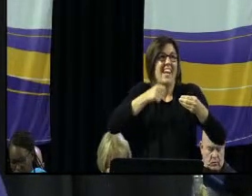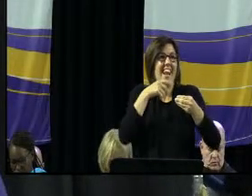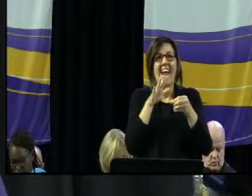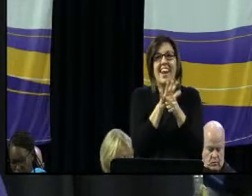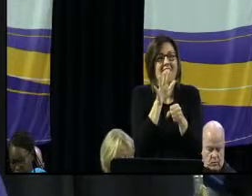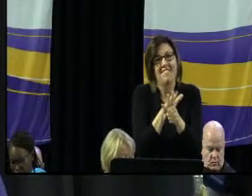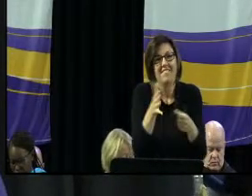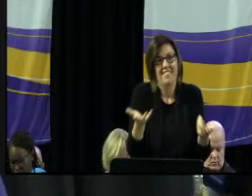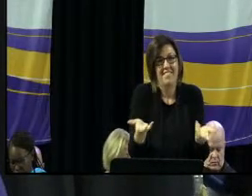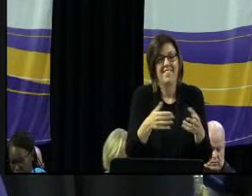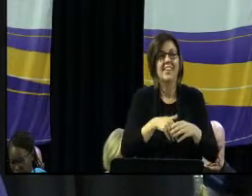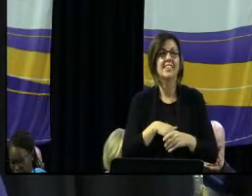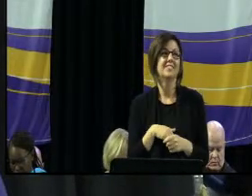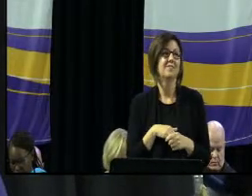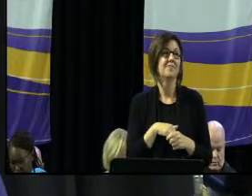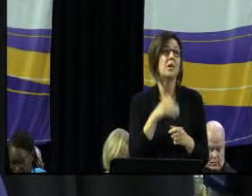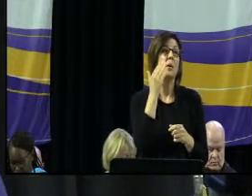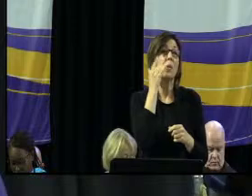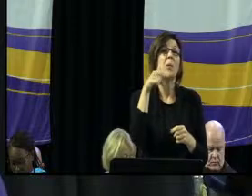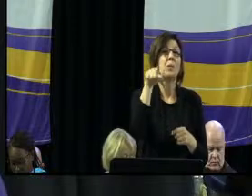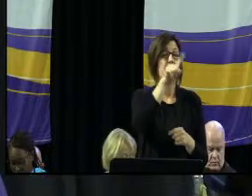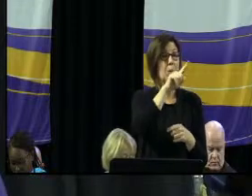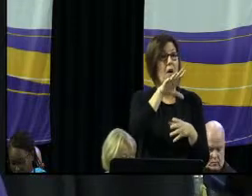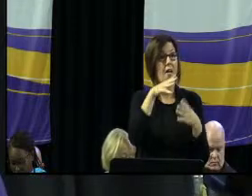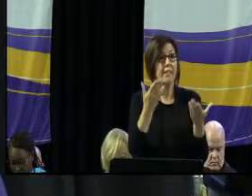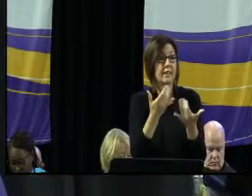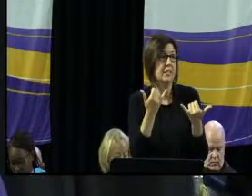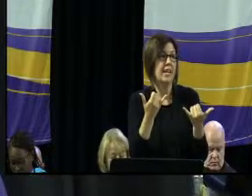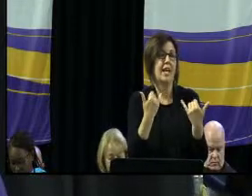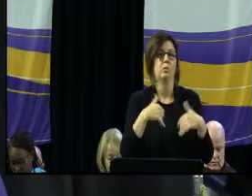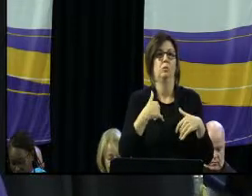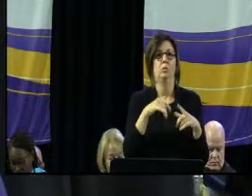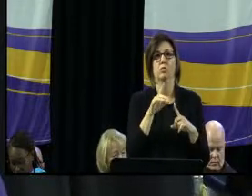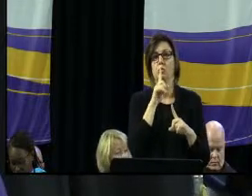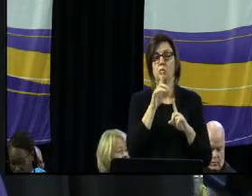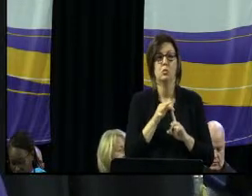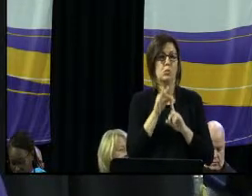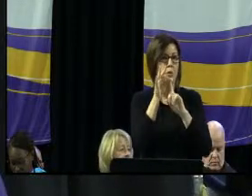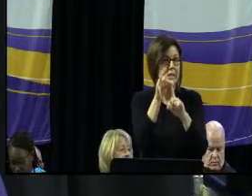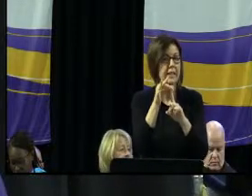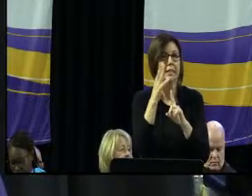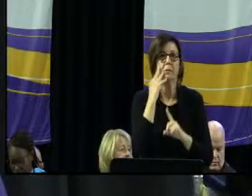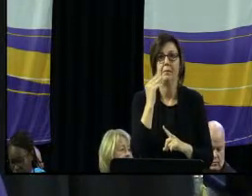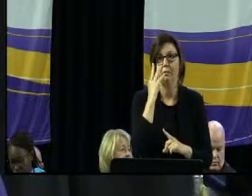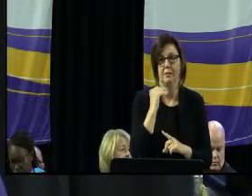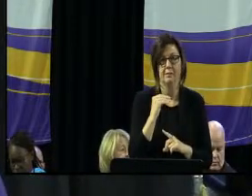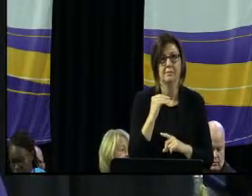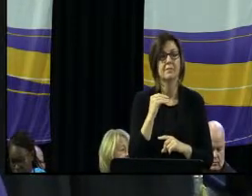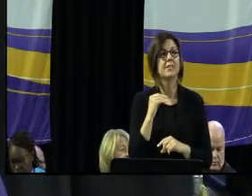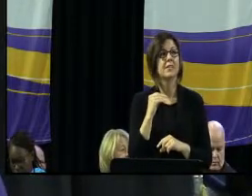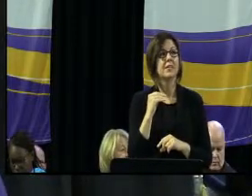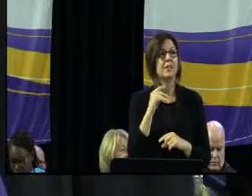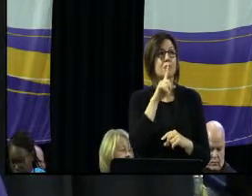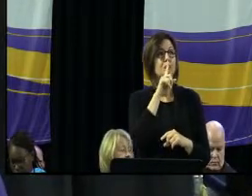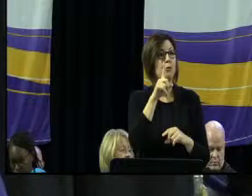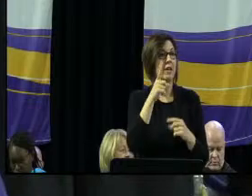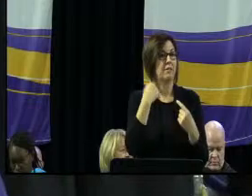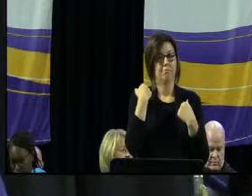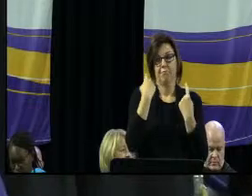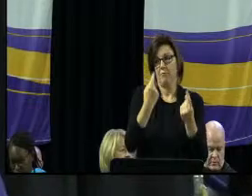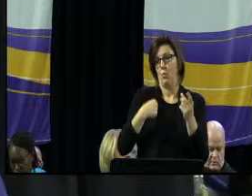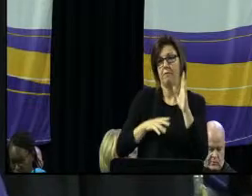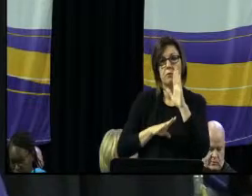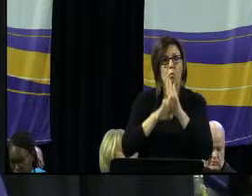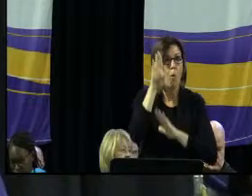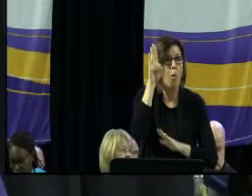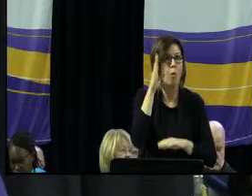Everyone seated here today has had such a unique and individual high school experience. High school is a major period of growth for us all,